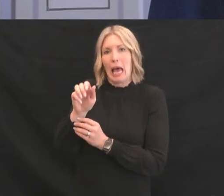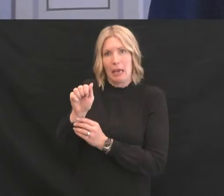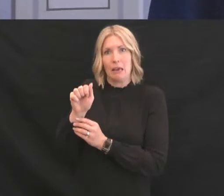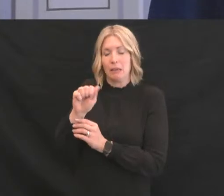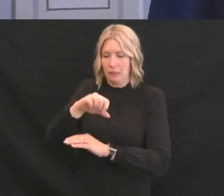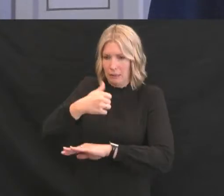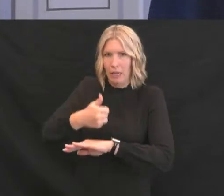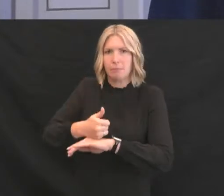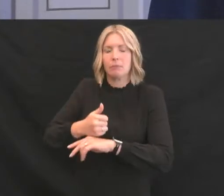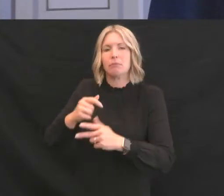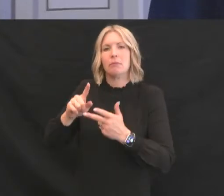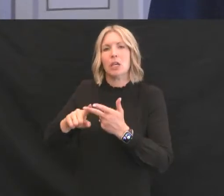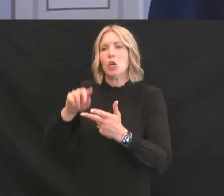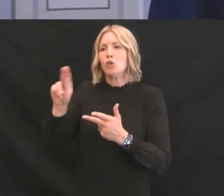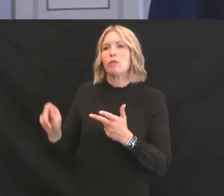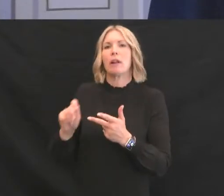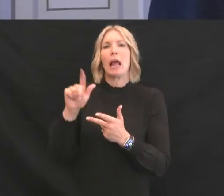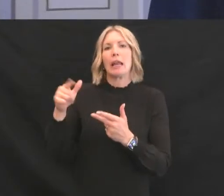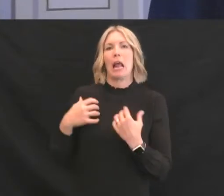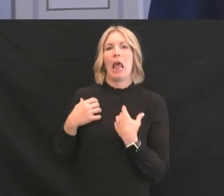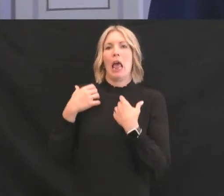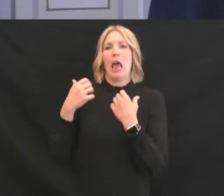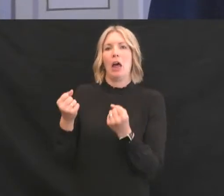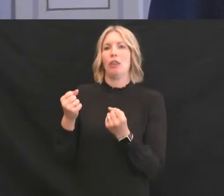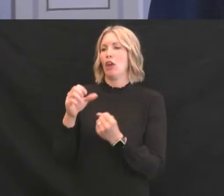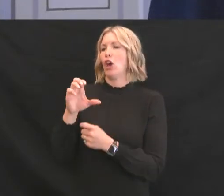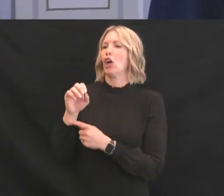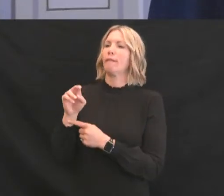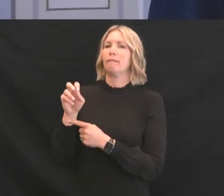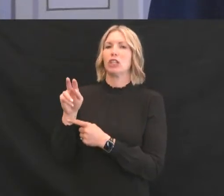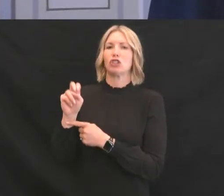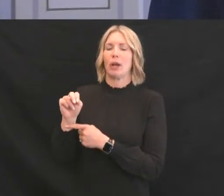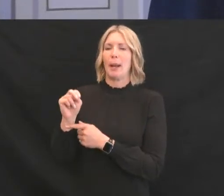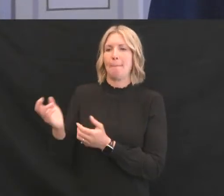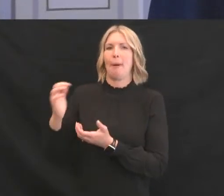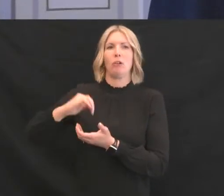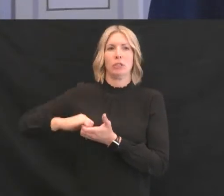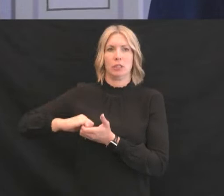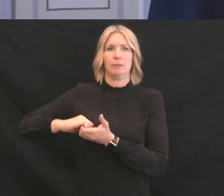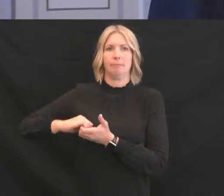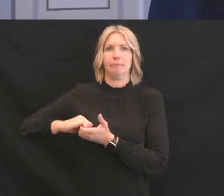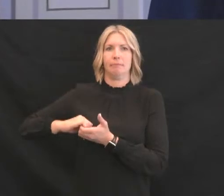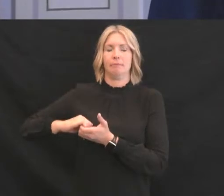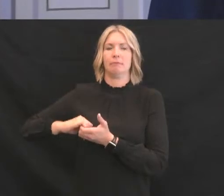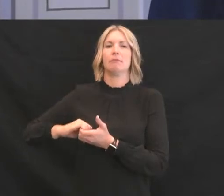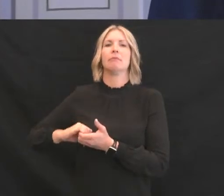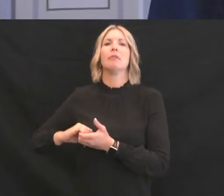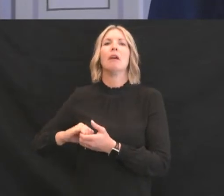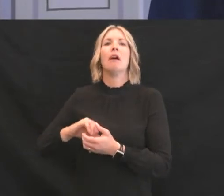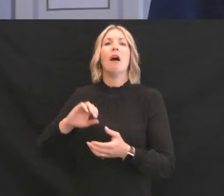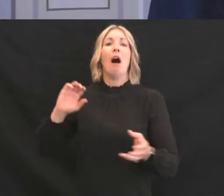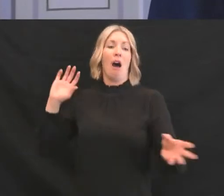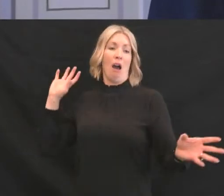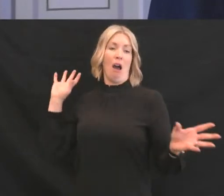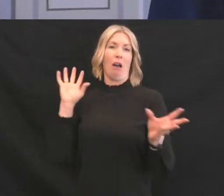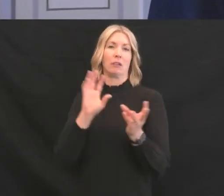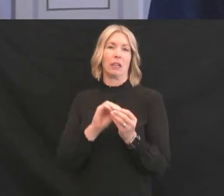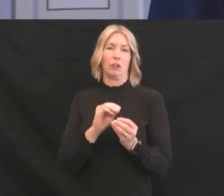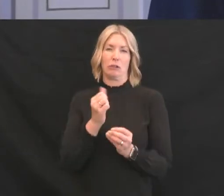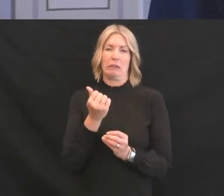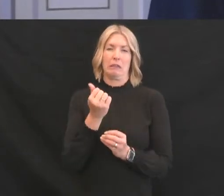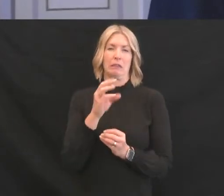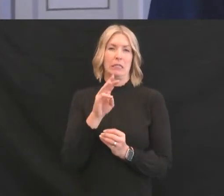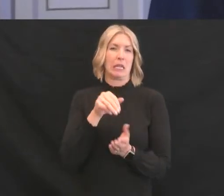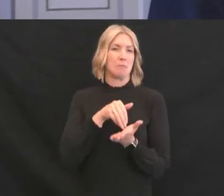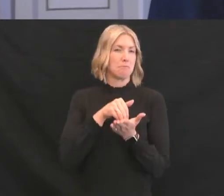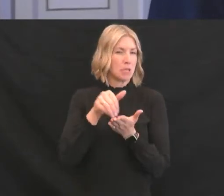Newfoundland and Labrador Health Innovation Partnership. He obtained over $68 million in research grants